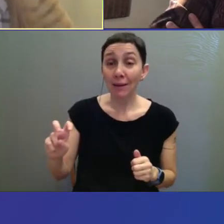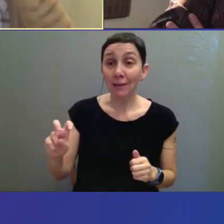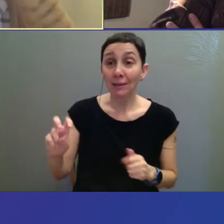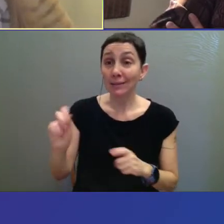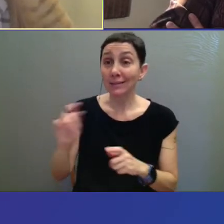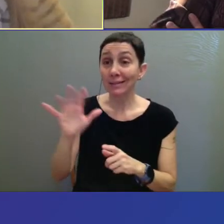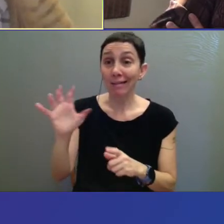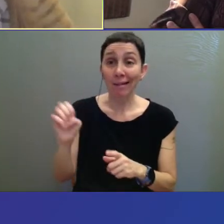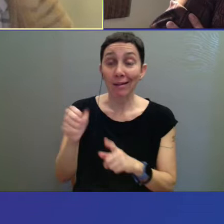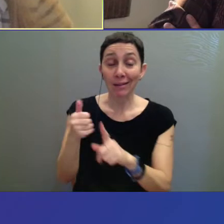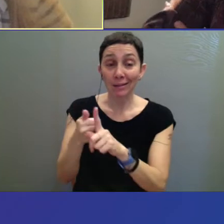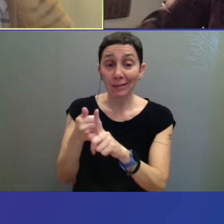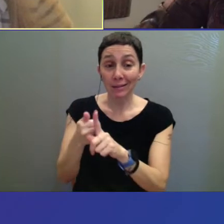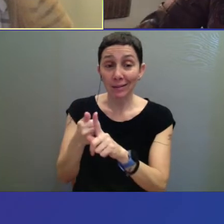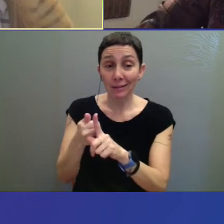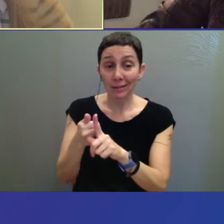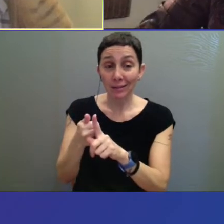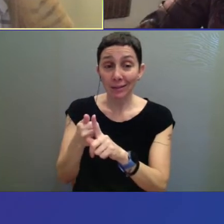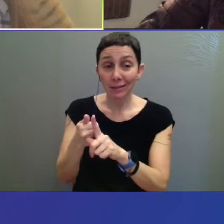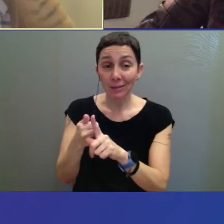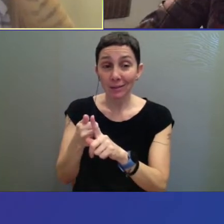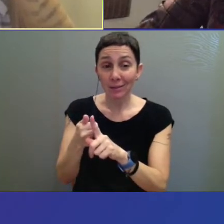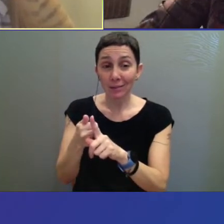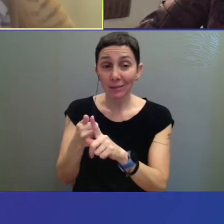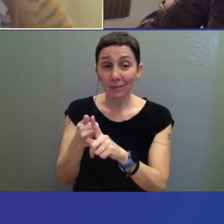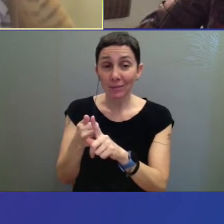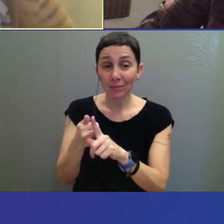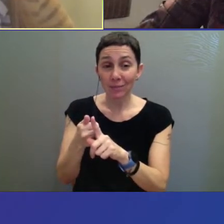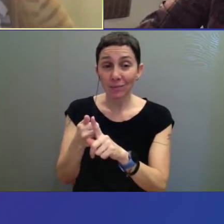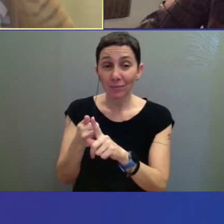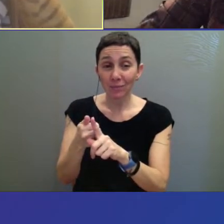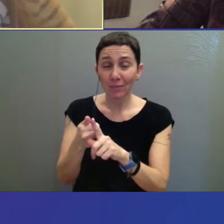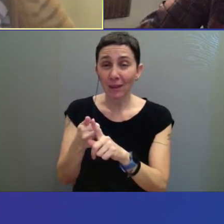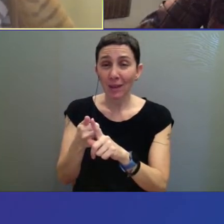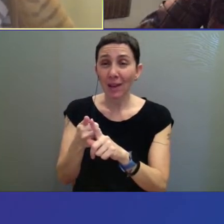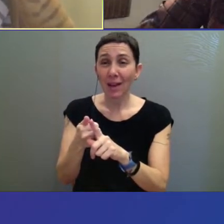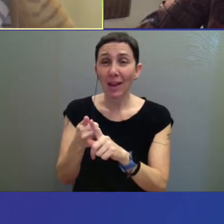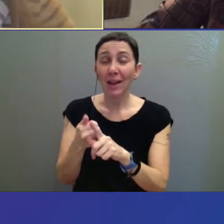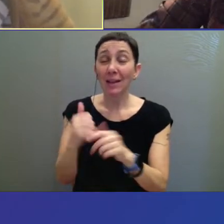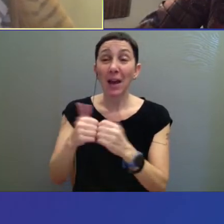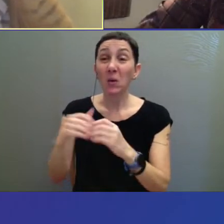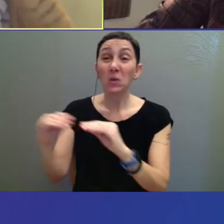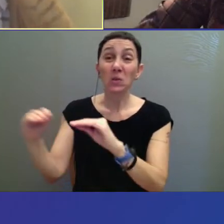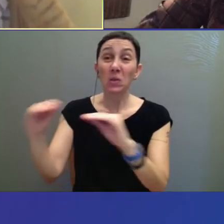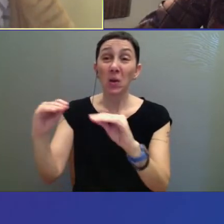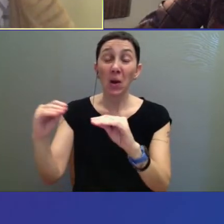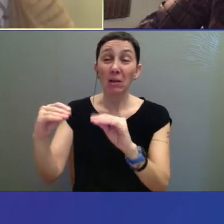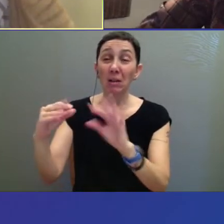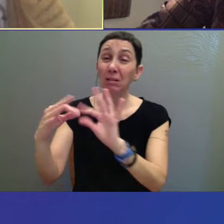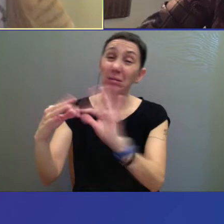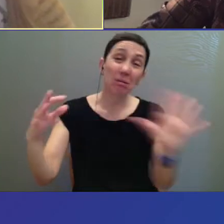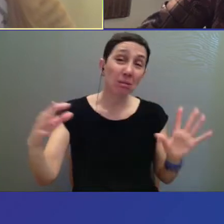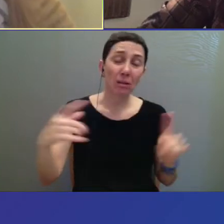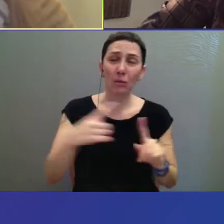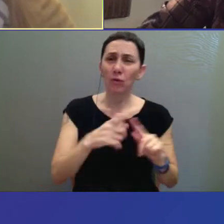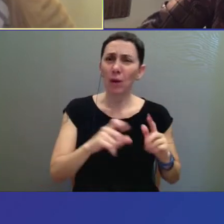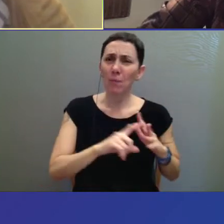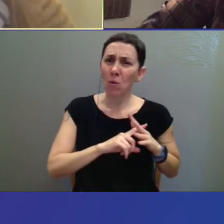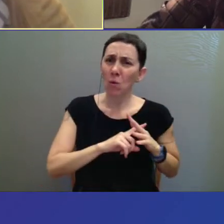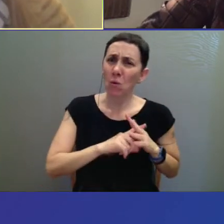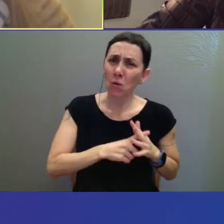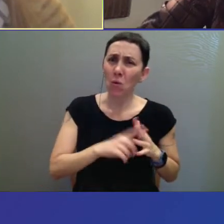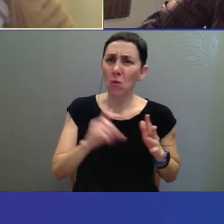and the loss of the rootedness of the origins and the acknowledgement